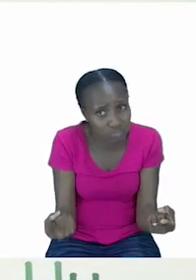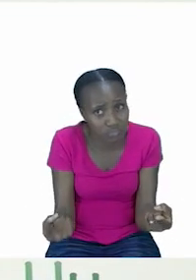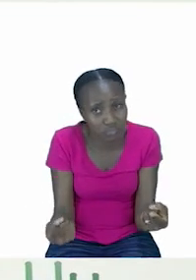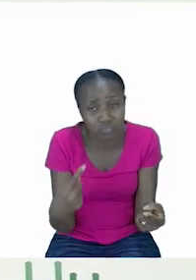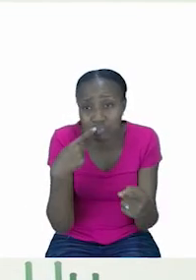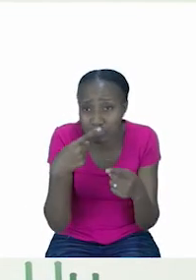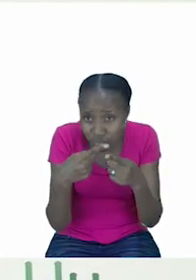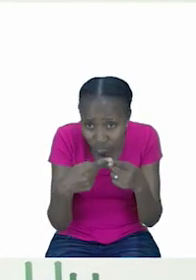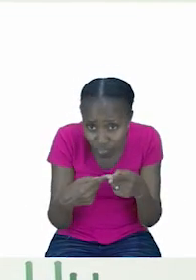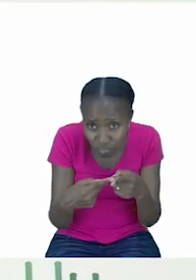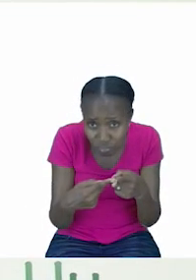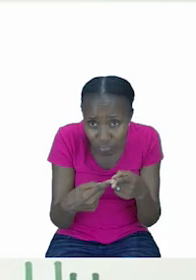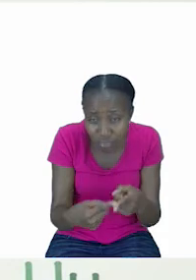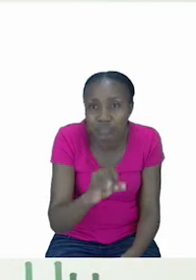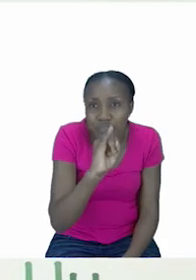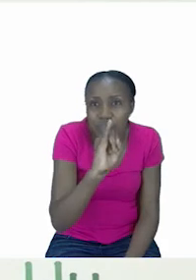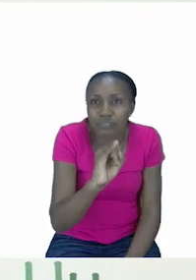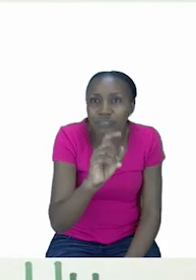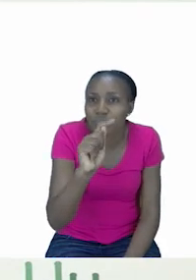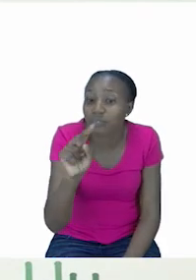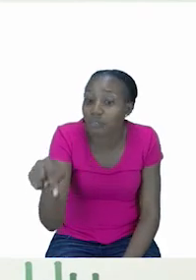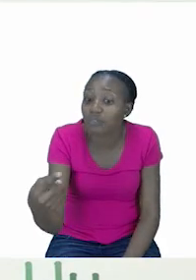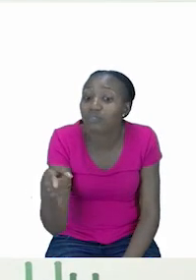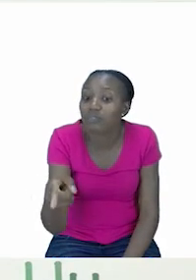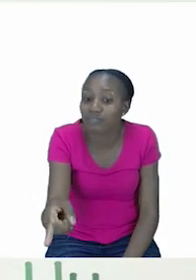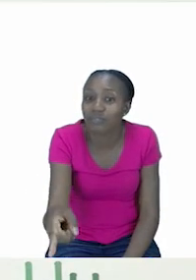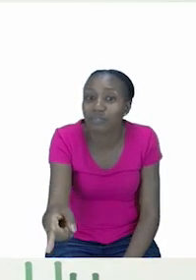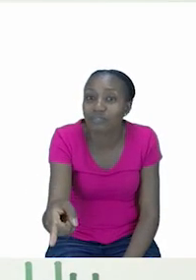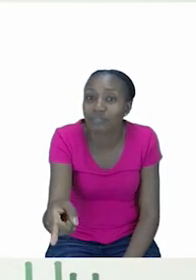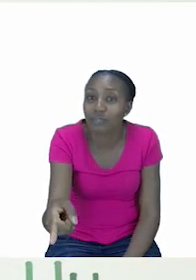we can point to it and say it.